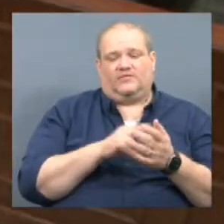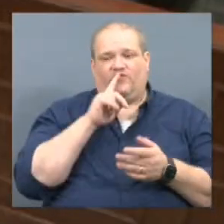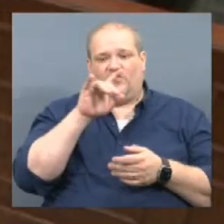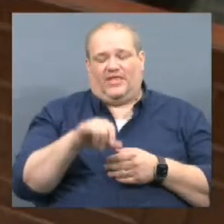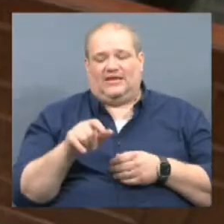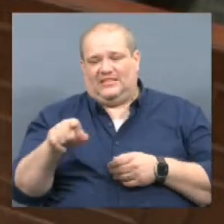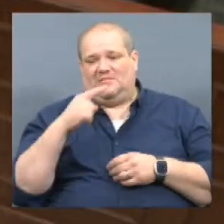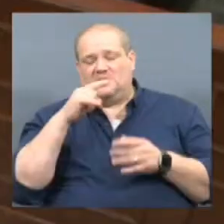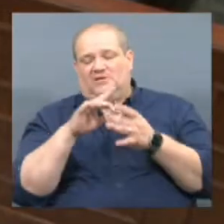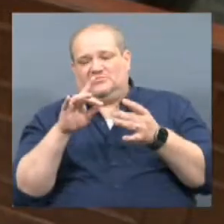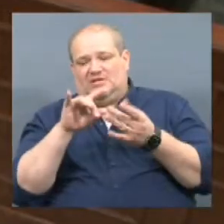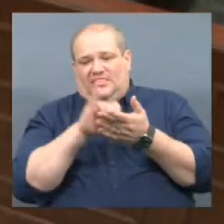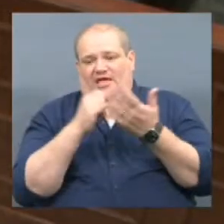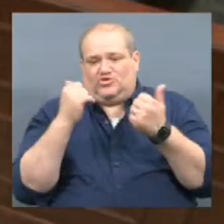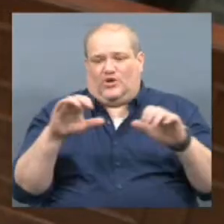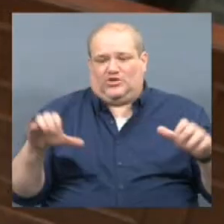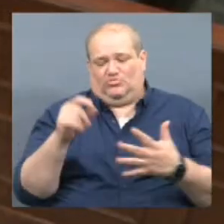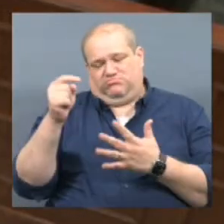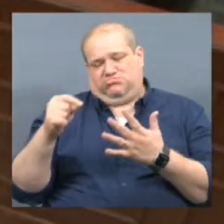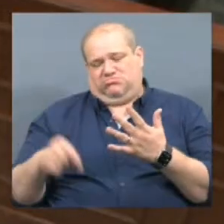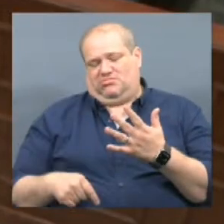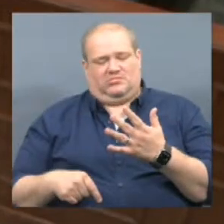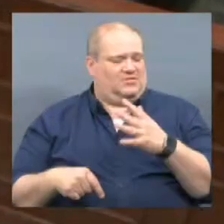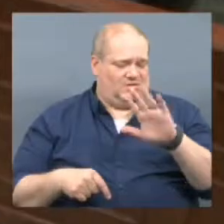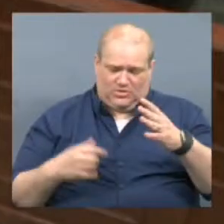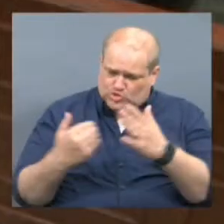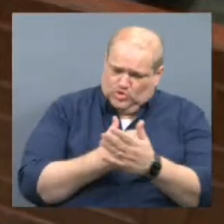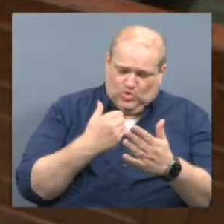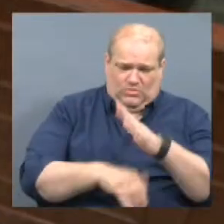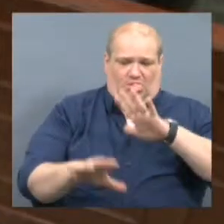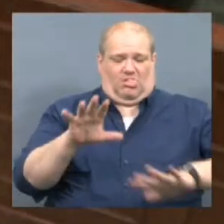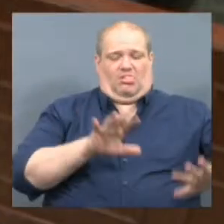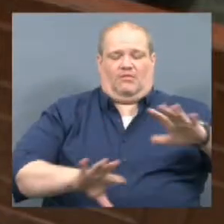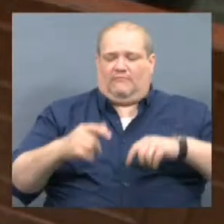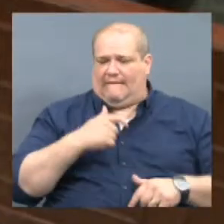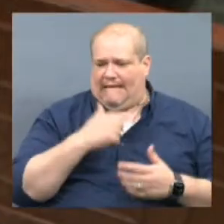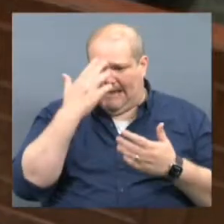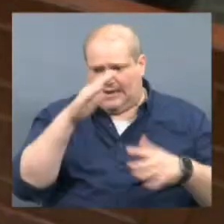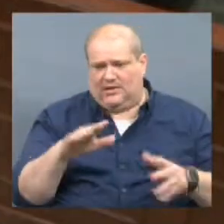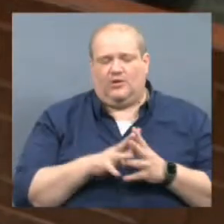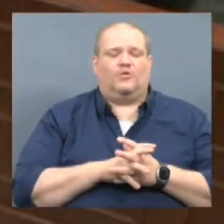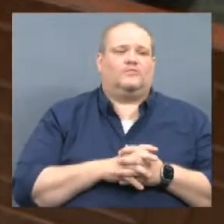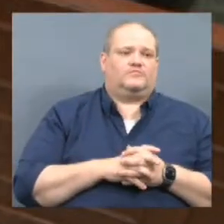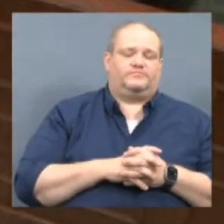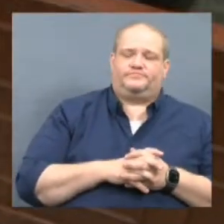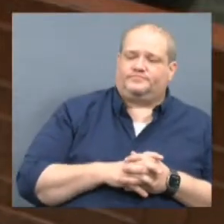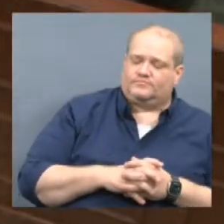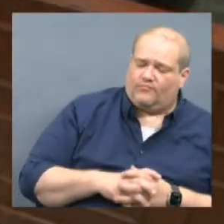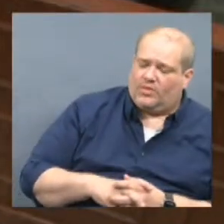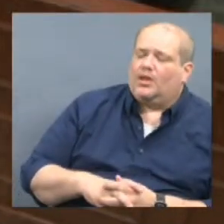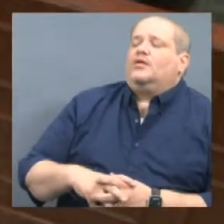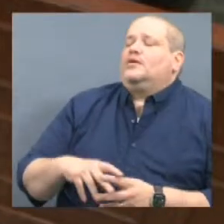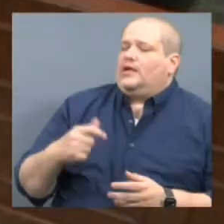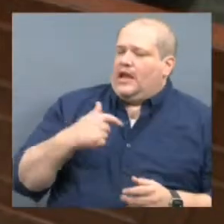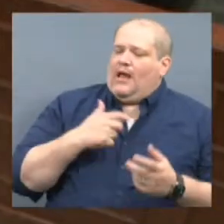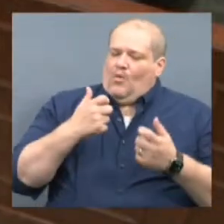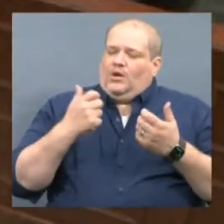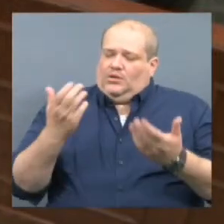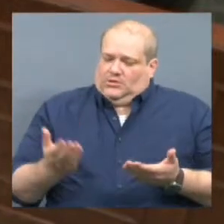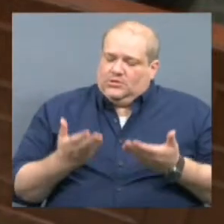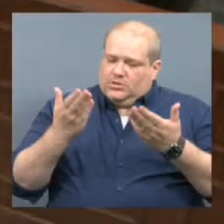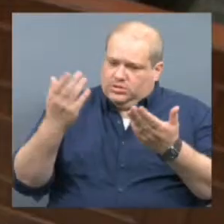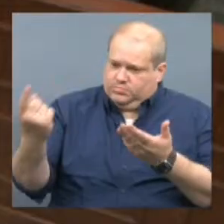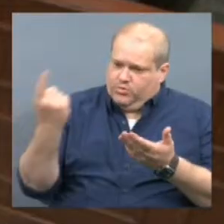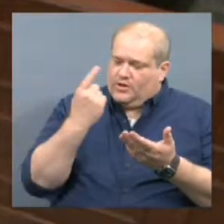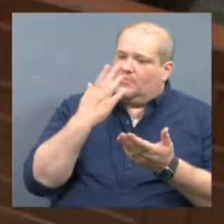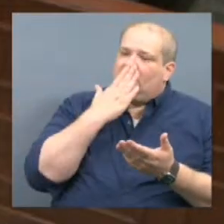So for them to say they finna try to do this, it's unheard of. I didn't know. Yeah. So, No, I definitely, I just wanted to bring you up, Mr. Barden,